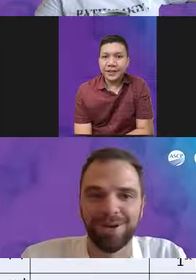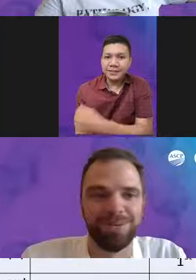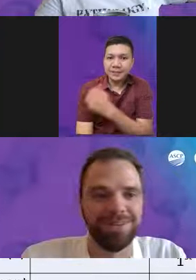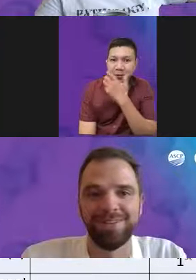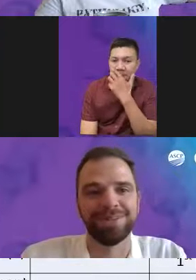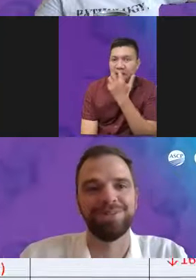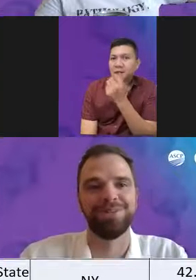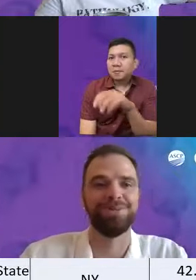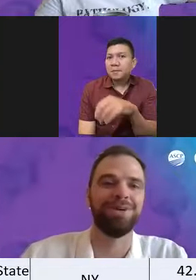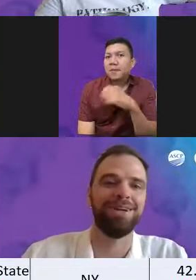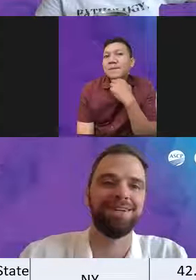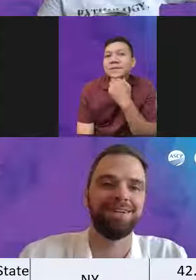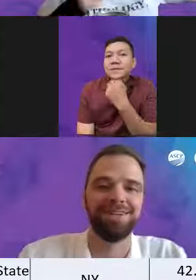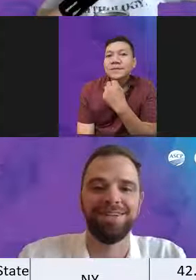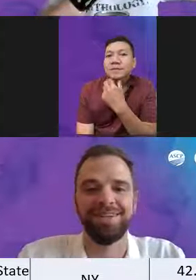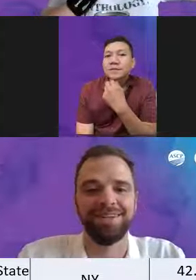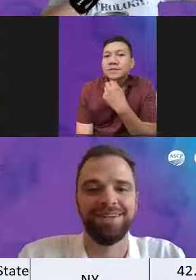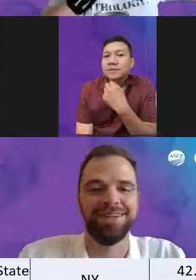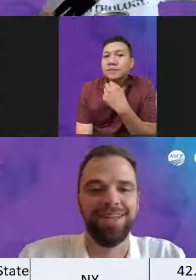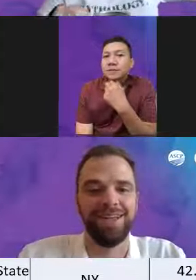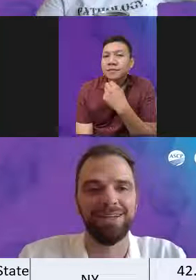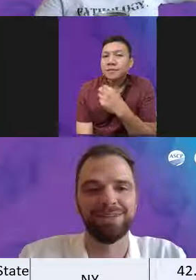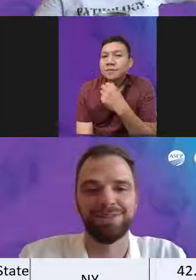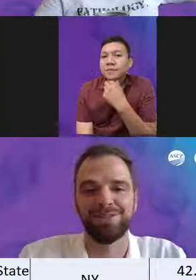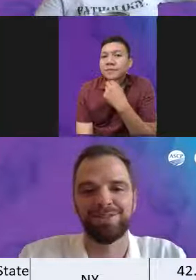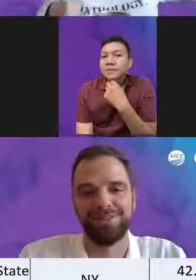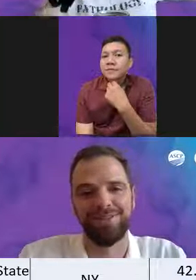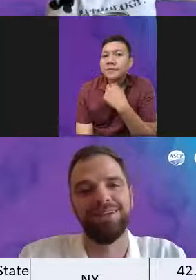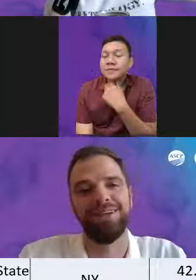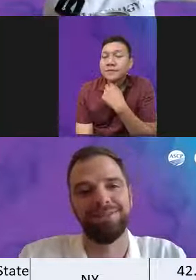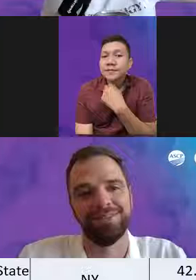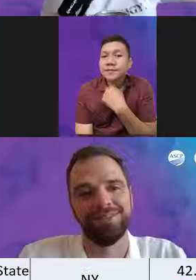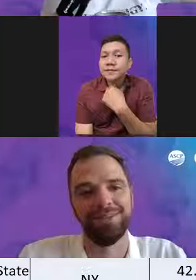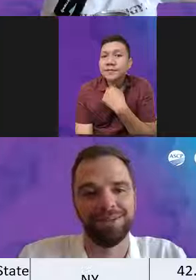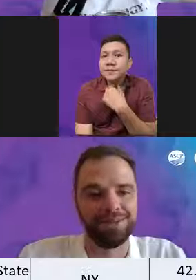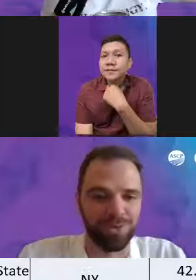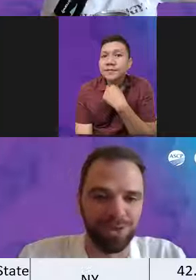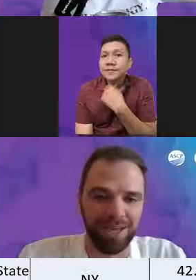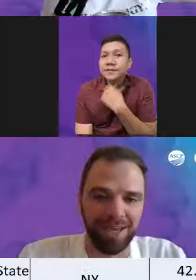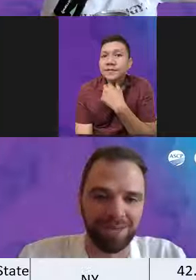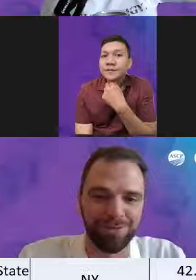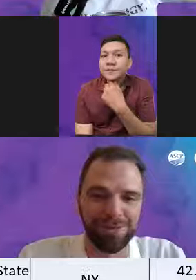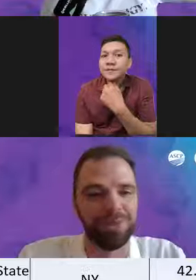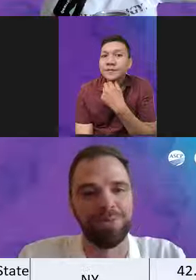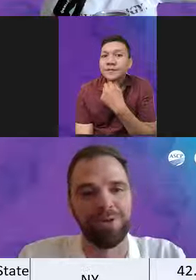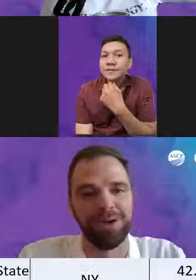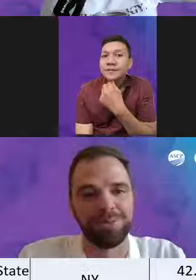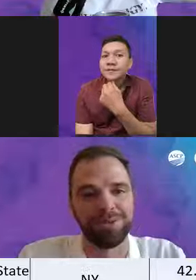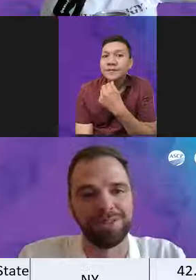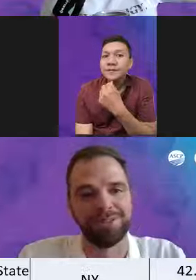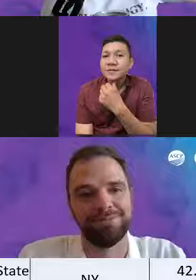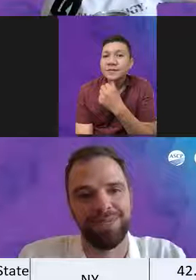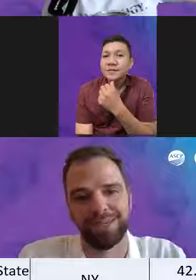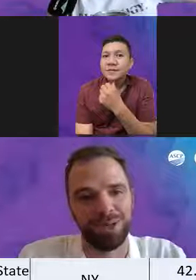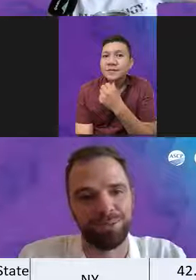It's incredible. You guys are doing great. So and we had, go ahead. Yeah, sorry. 20 out of 30 programs.